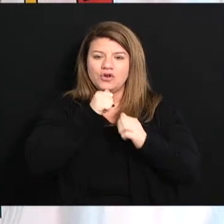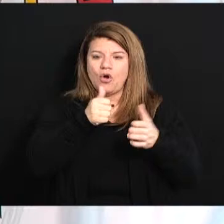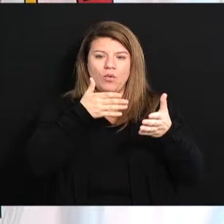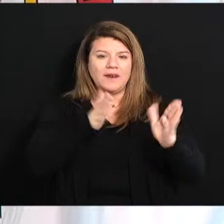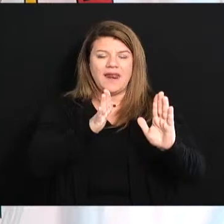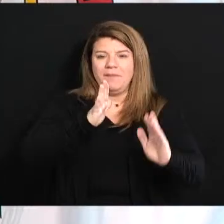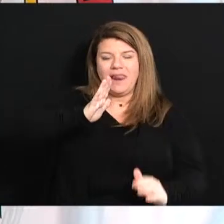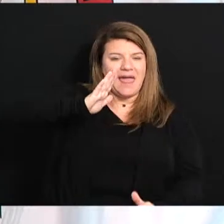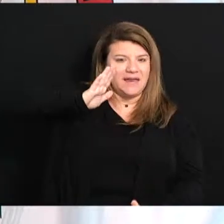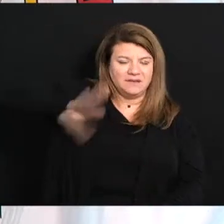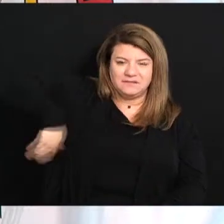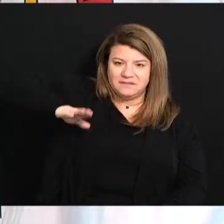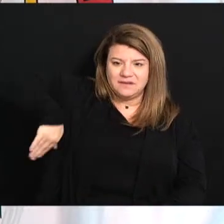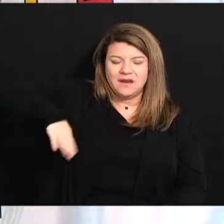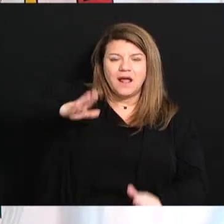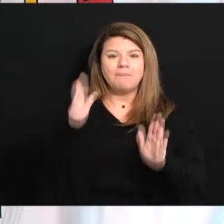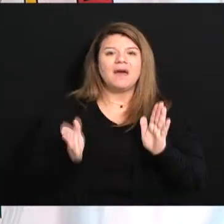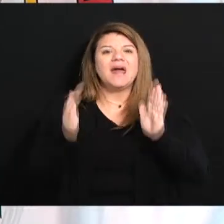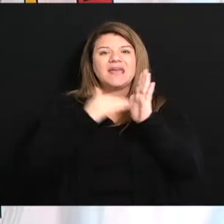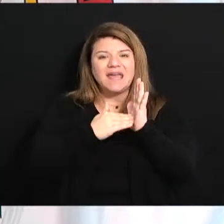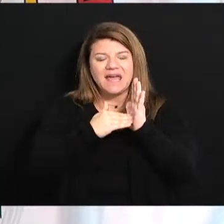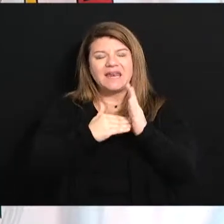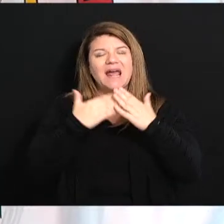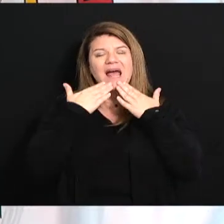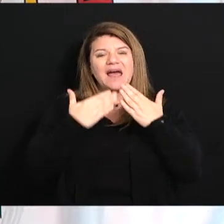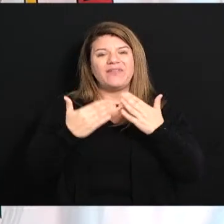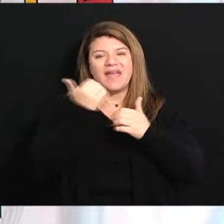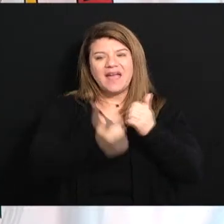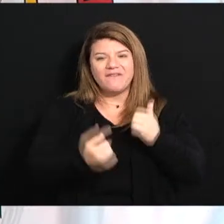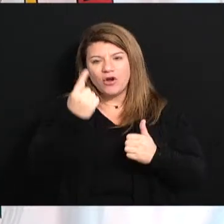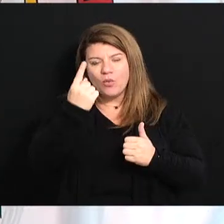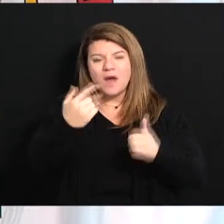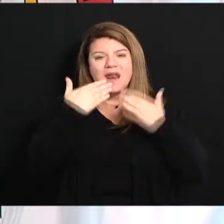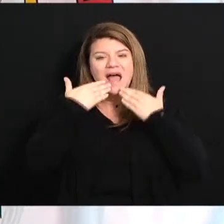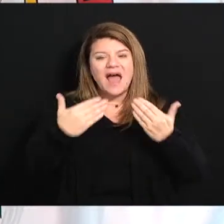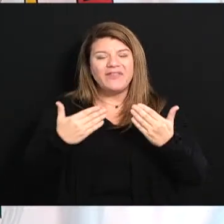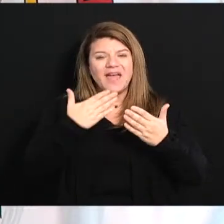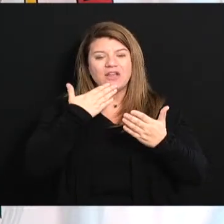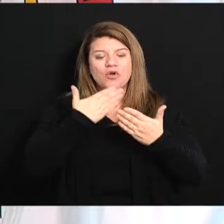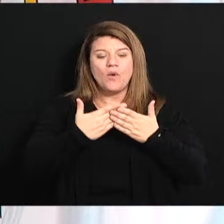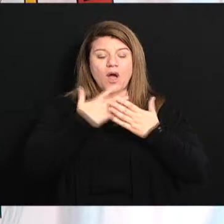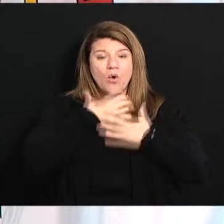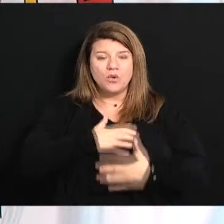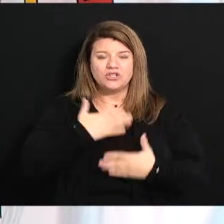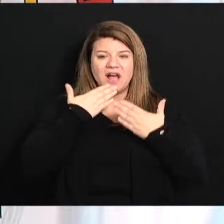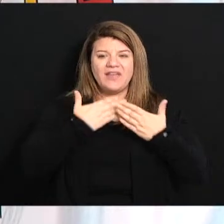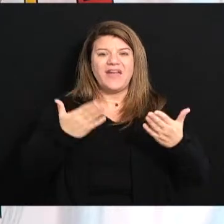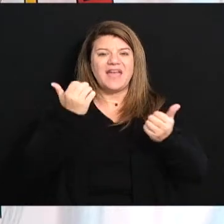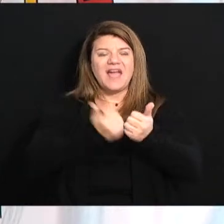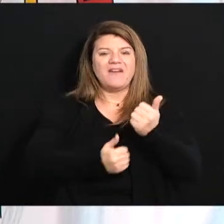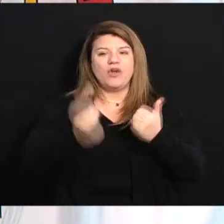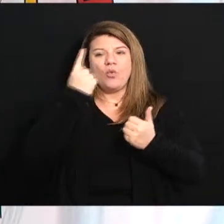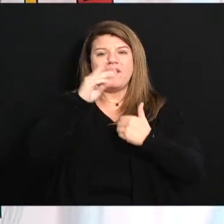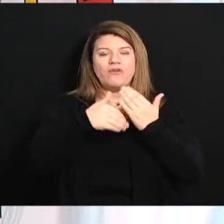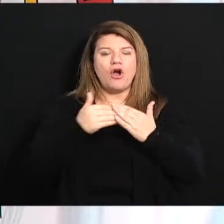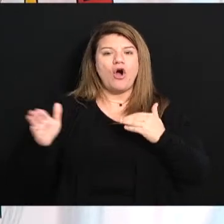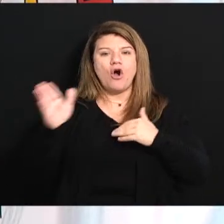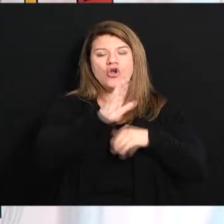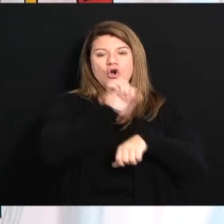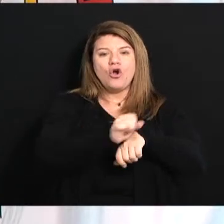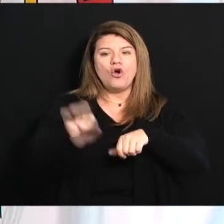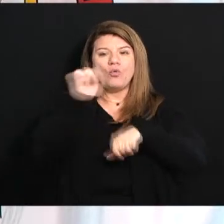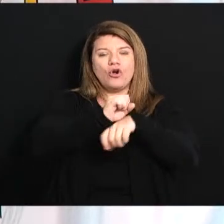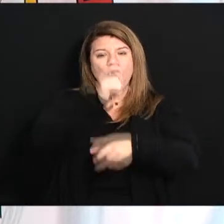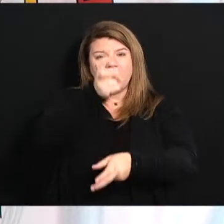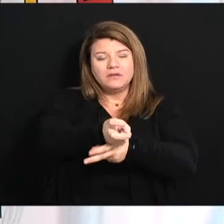late and everything. But again, I thank everybody. I thank all the well wishes. I thank everybody for all the hard work that they've put in.